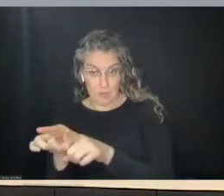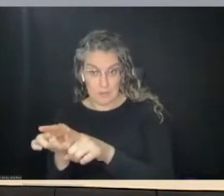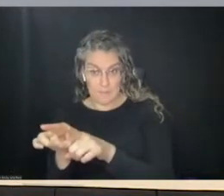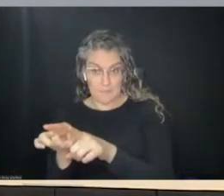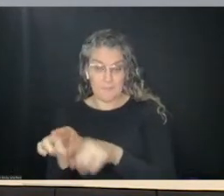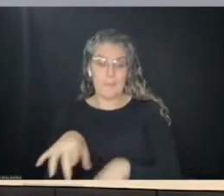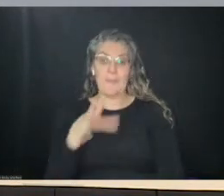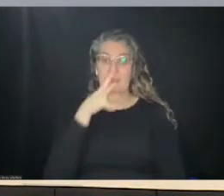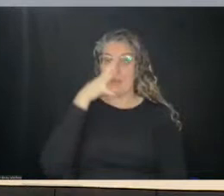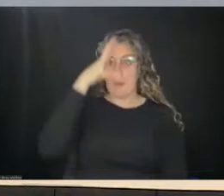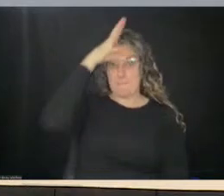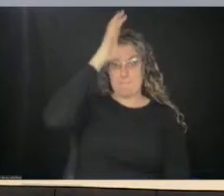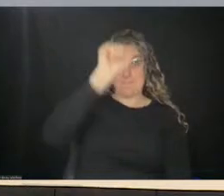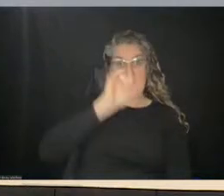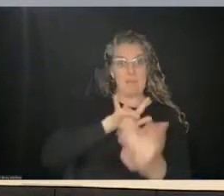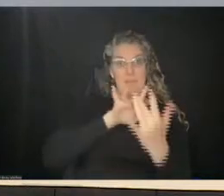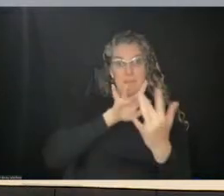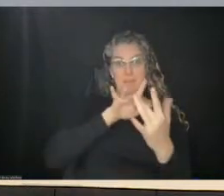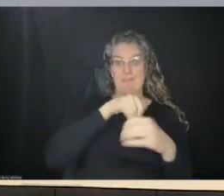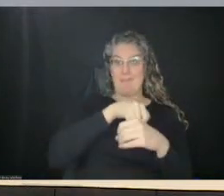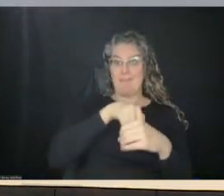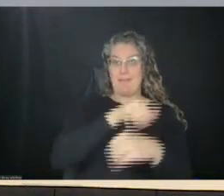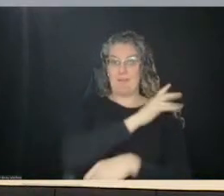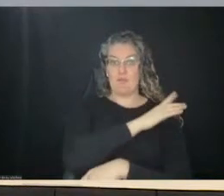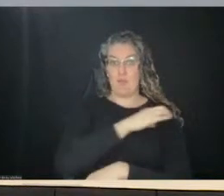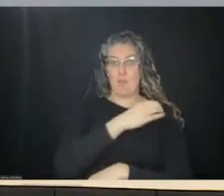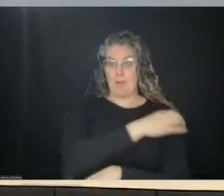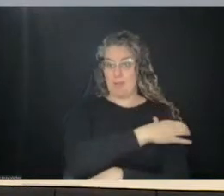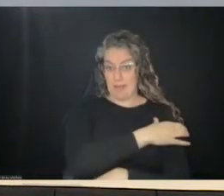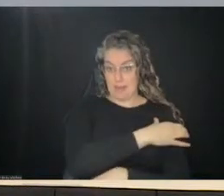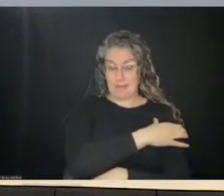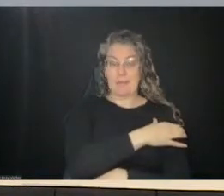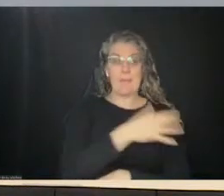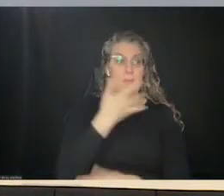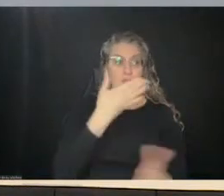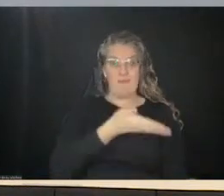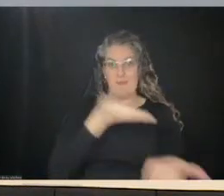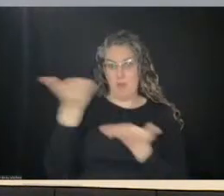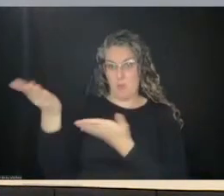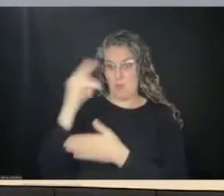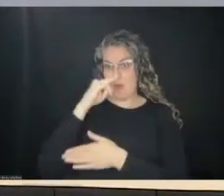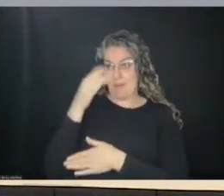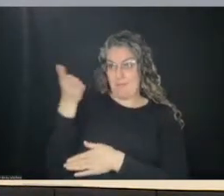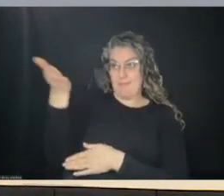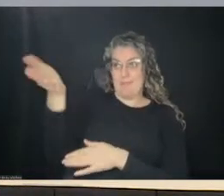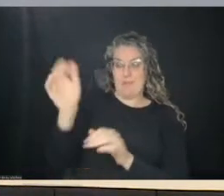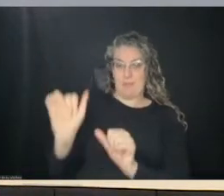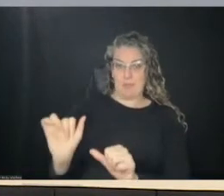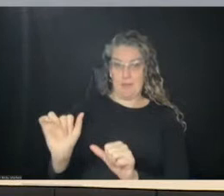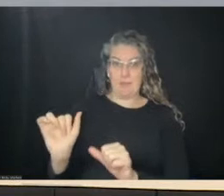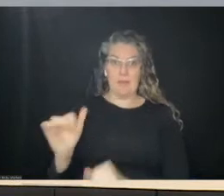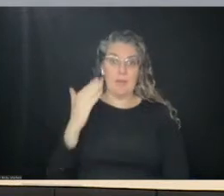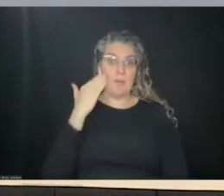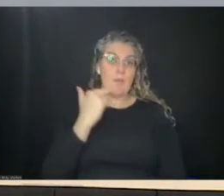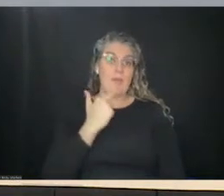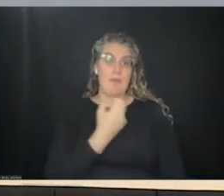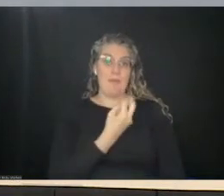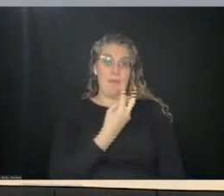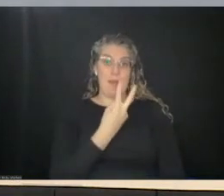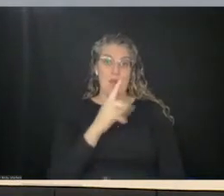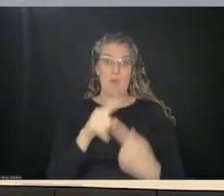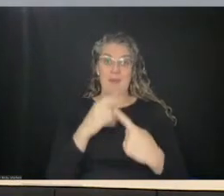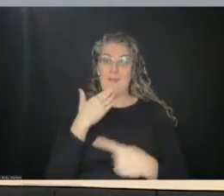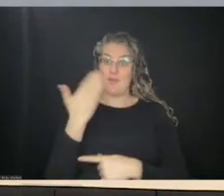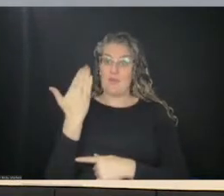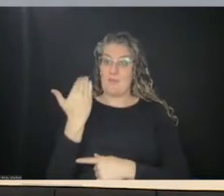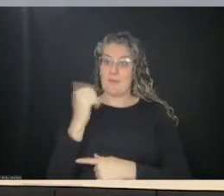can opt to schedule an appointment for their child at one of the public clinics if they choose. For example, some youth aged 12 to 15 are not in junior high schools, and